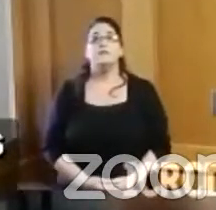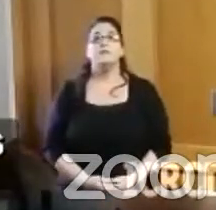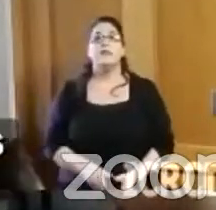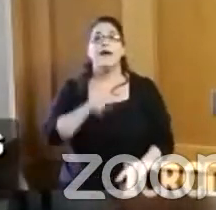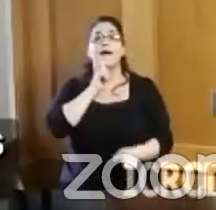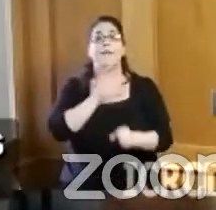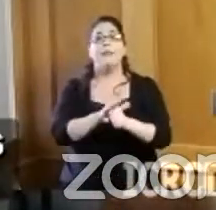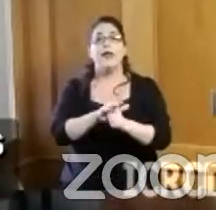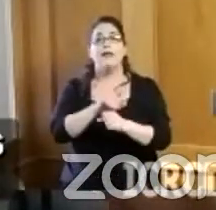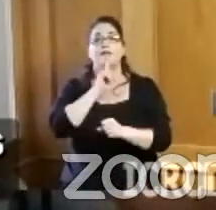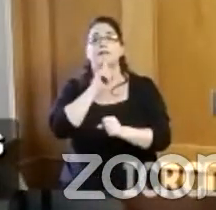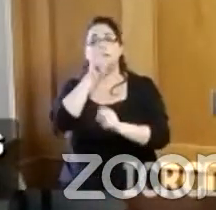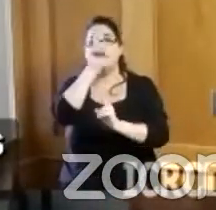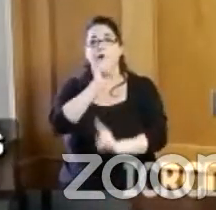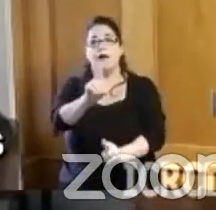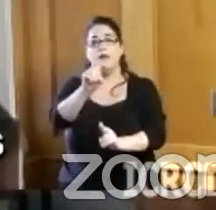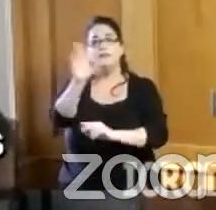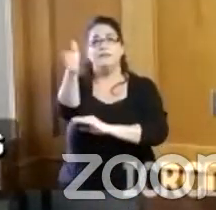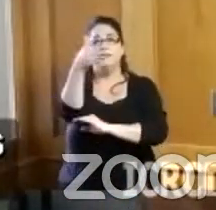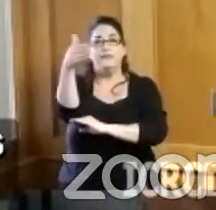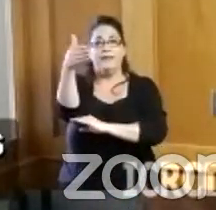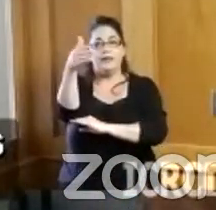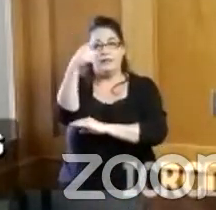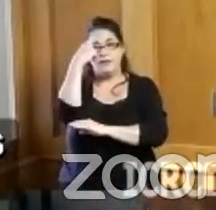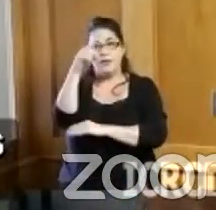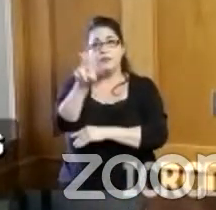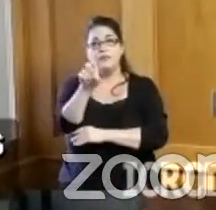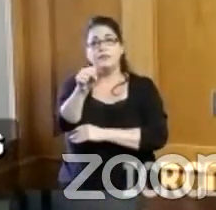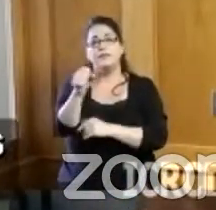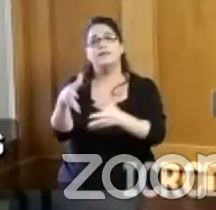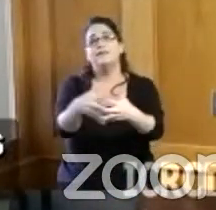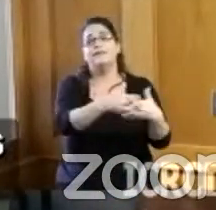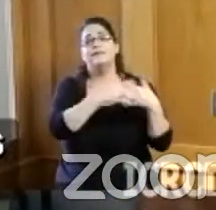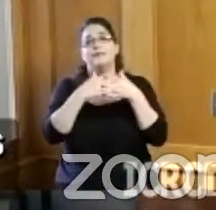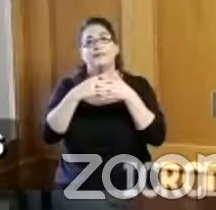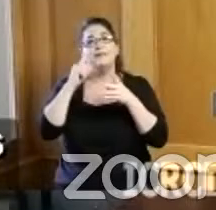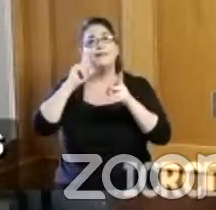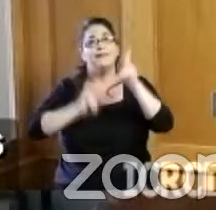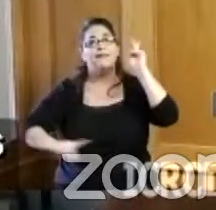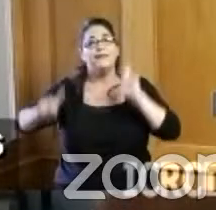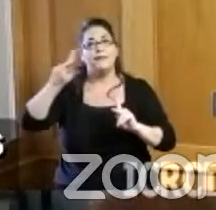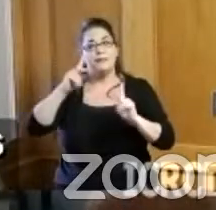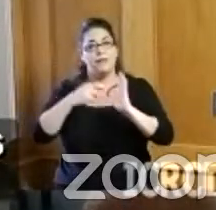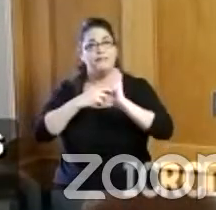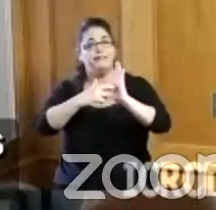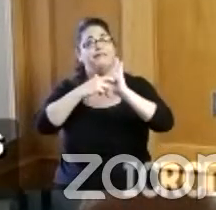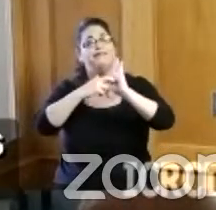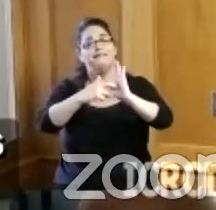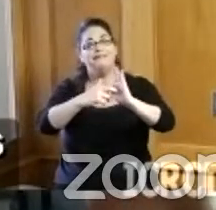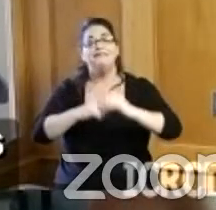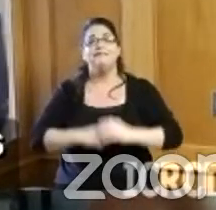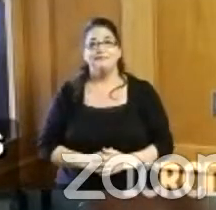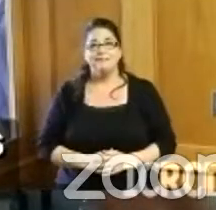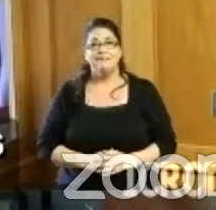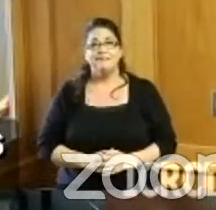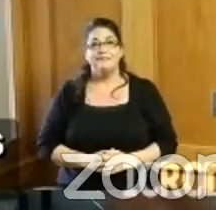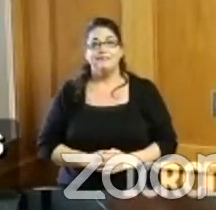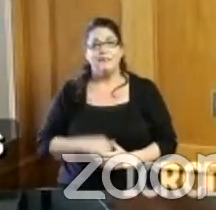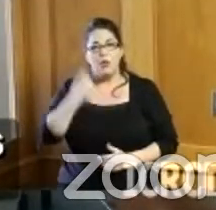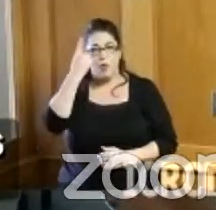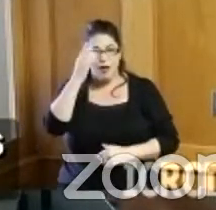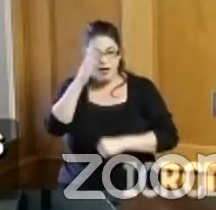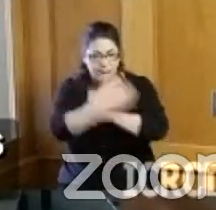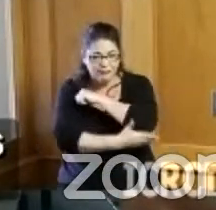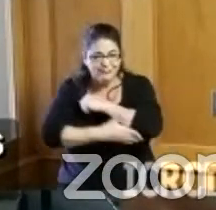I pledge allegiance to the flag of the United States of America and to the republic for which it